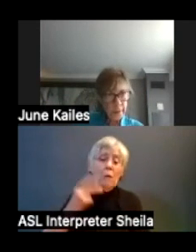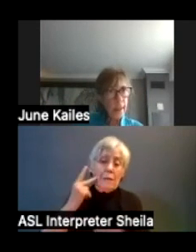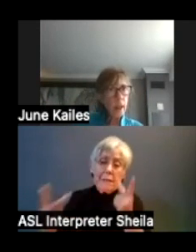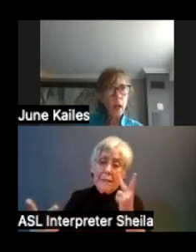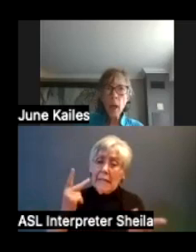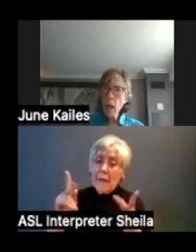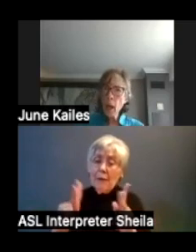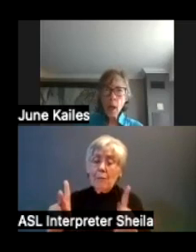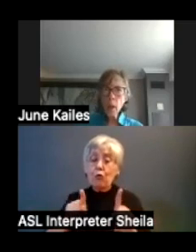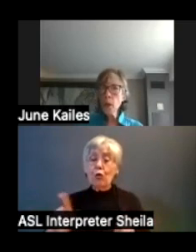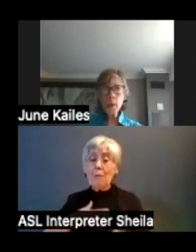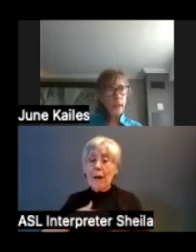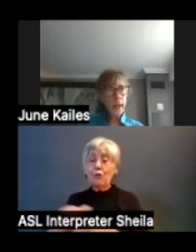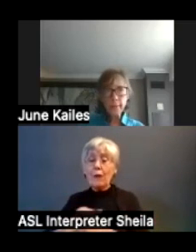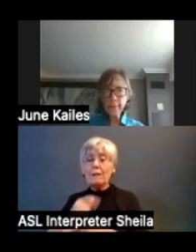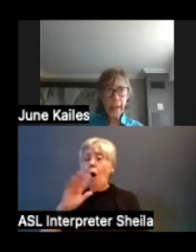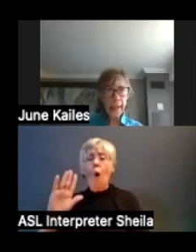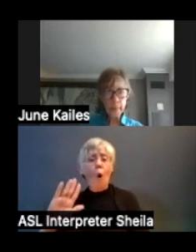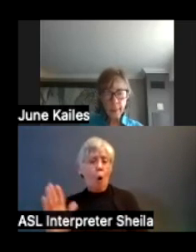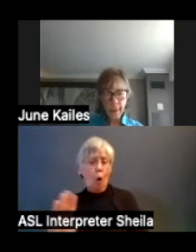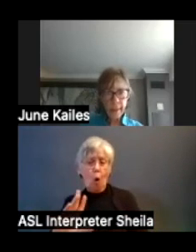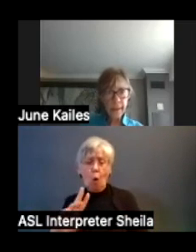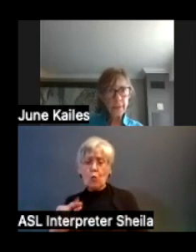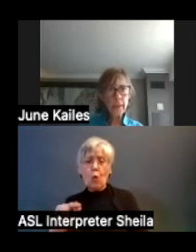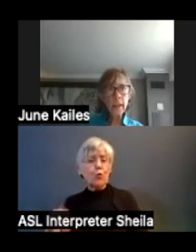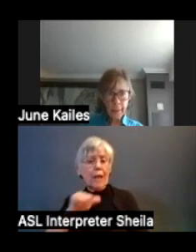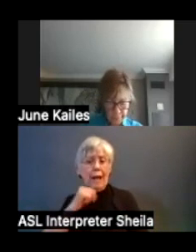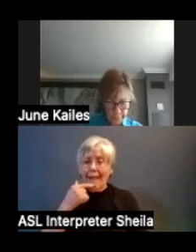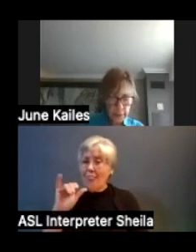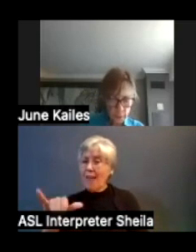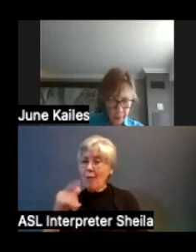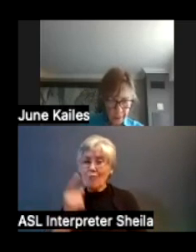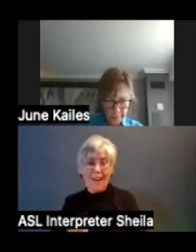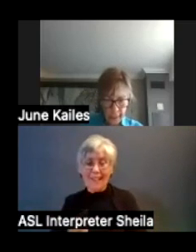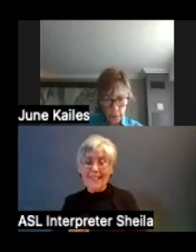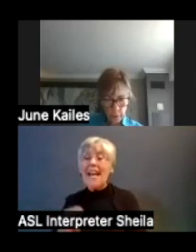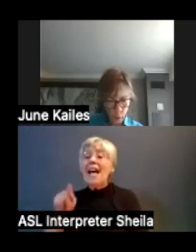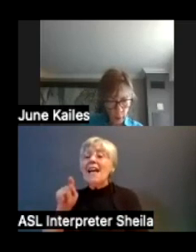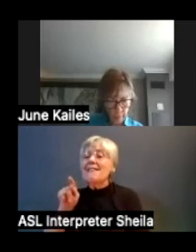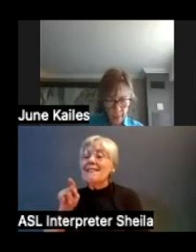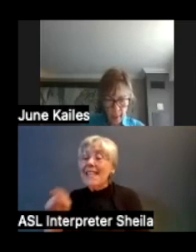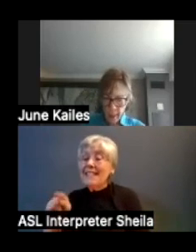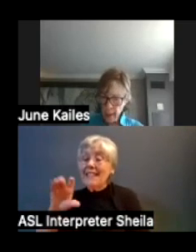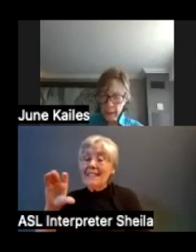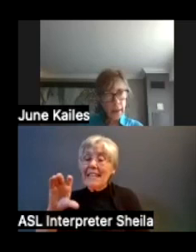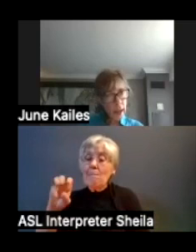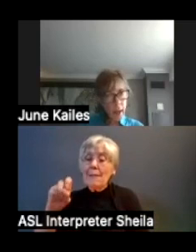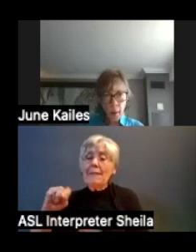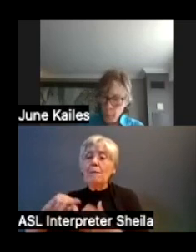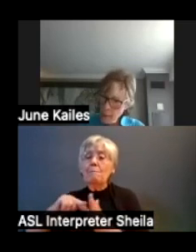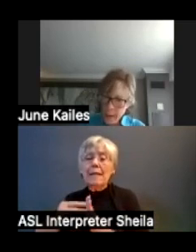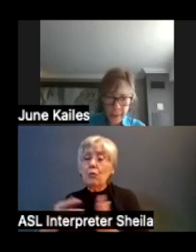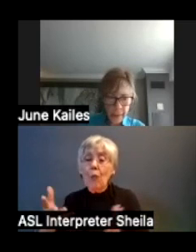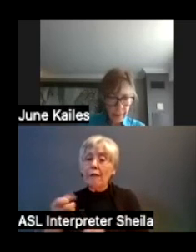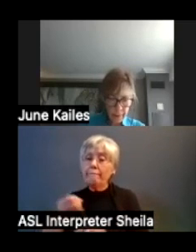that would say, oh no, you're not saying it right. This is what it stands for. And I said,